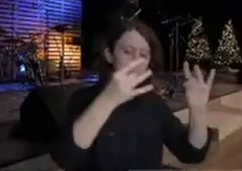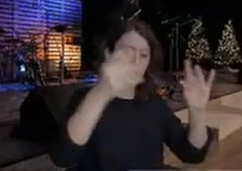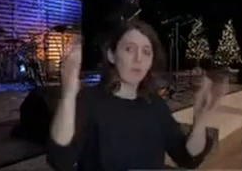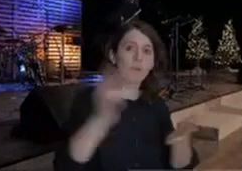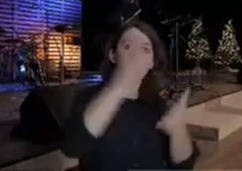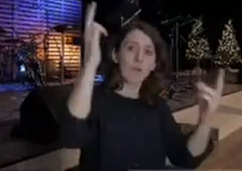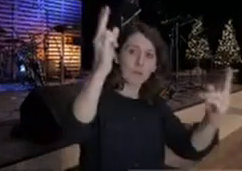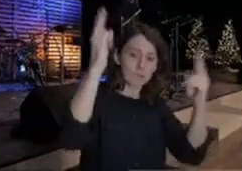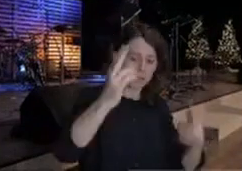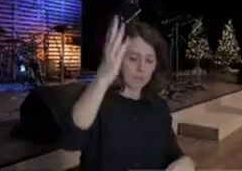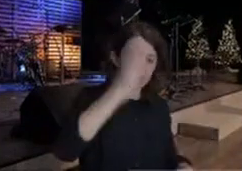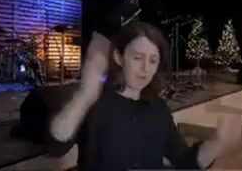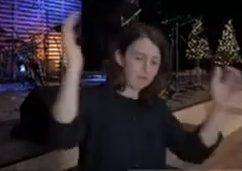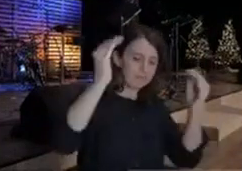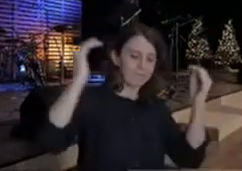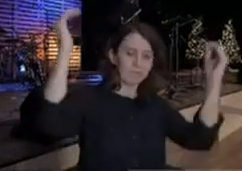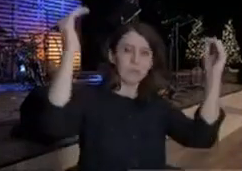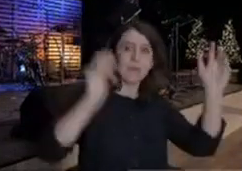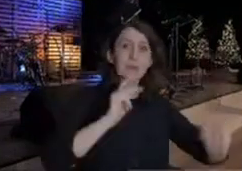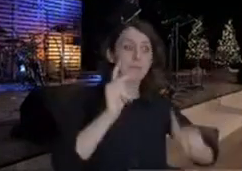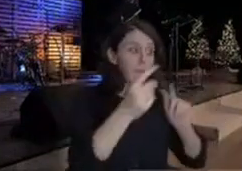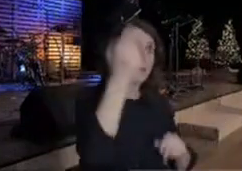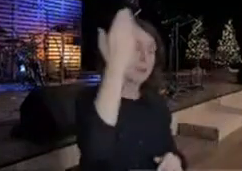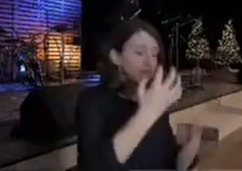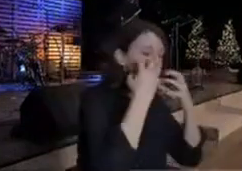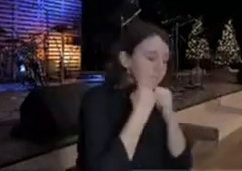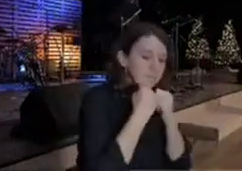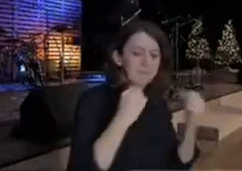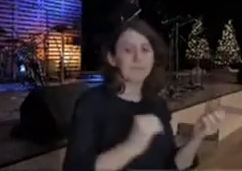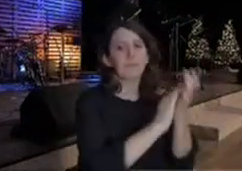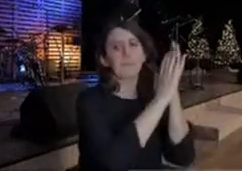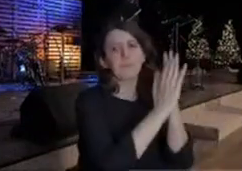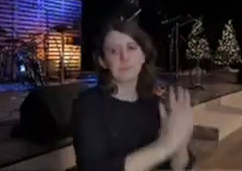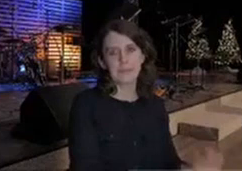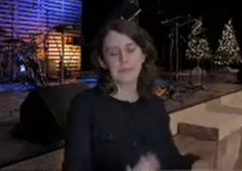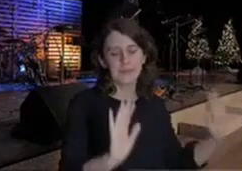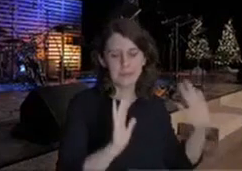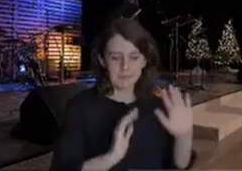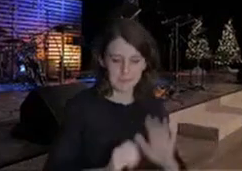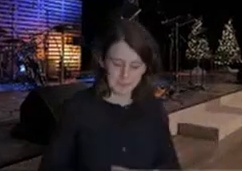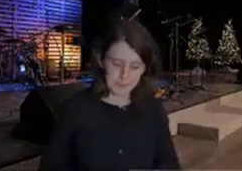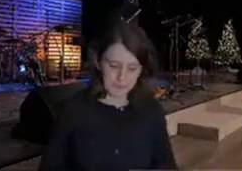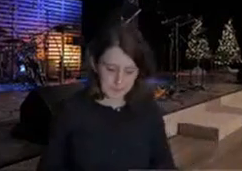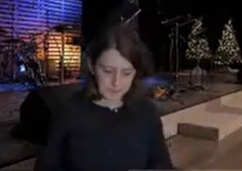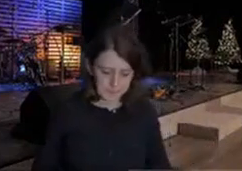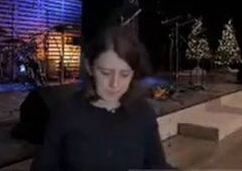saying, glory to God in the highest heaven, and on earth, peace to those on whom his favor